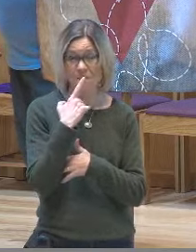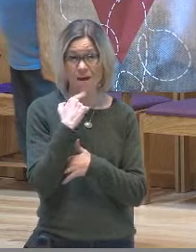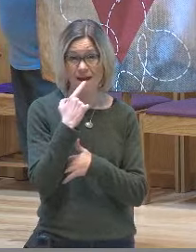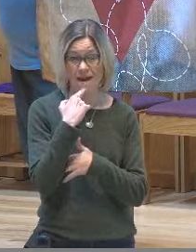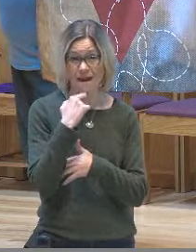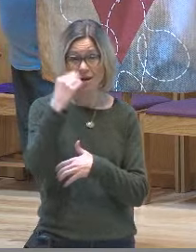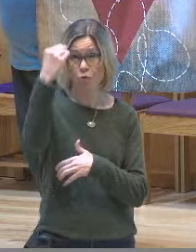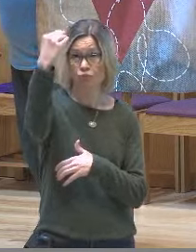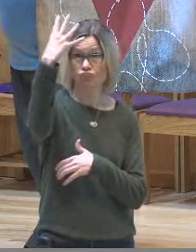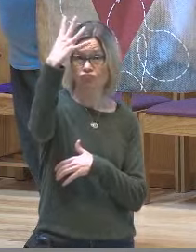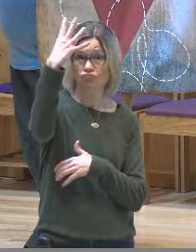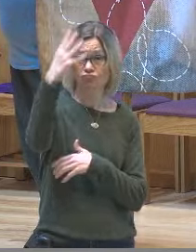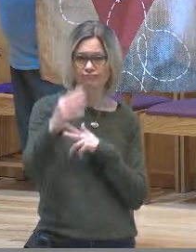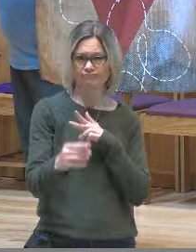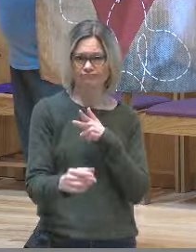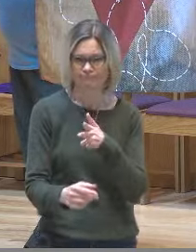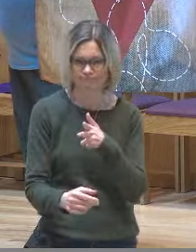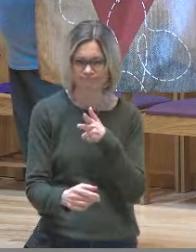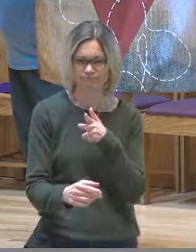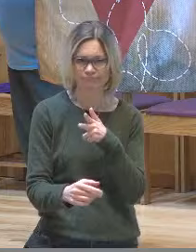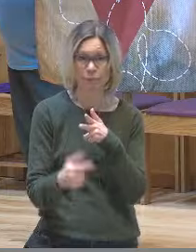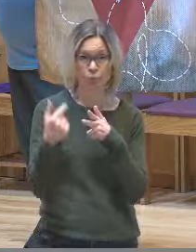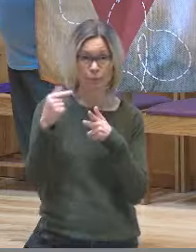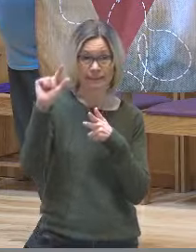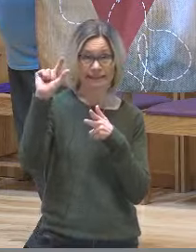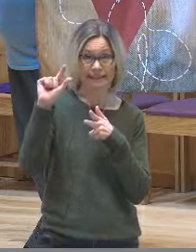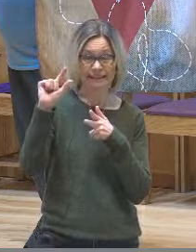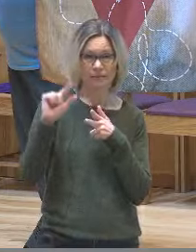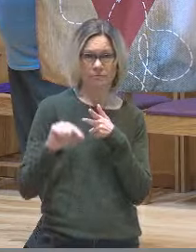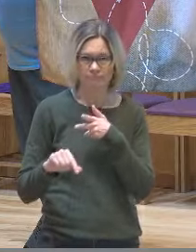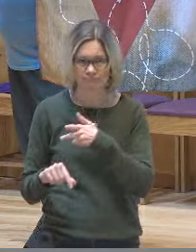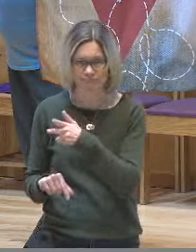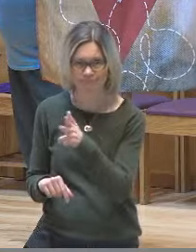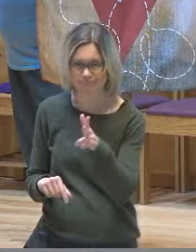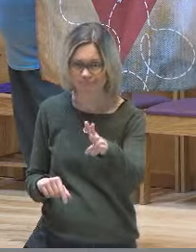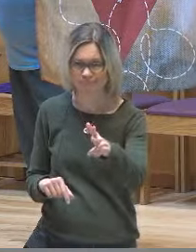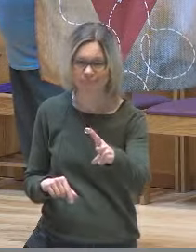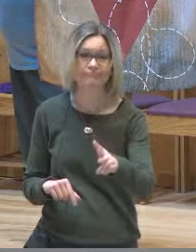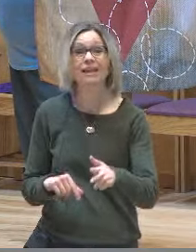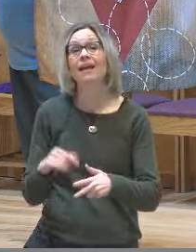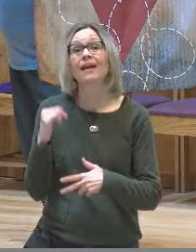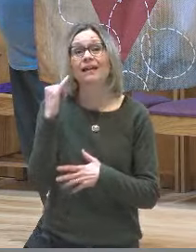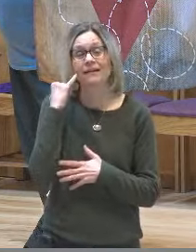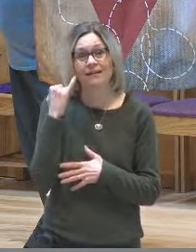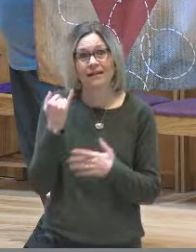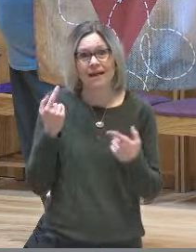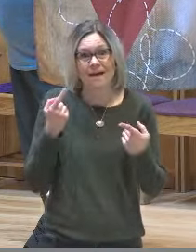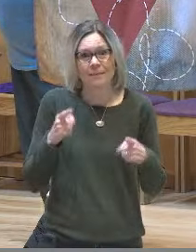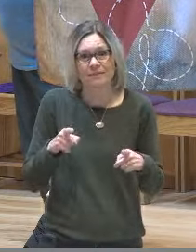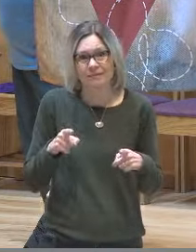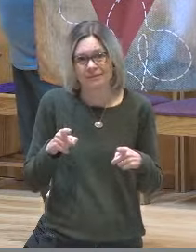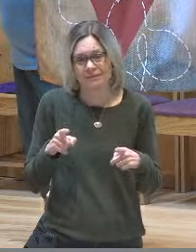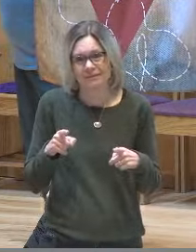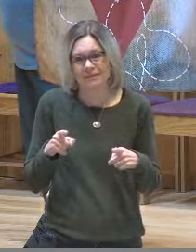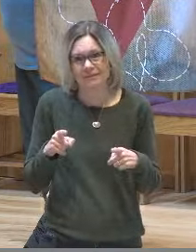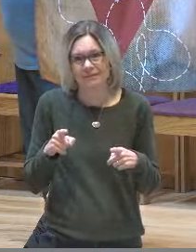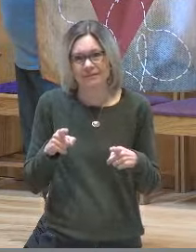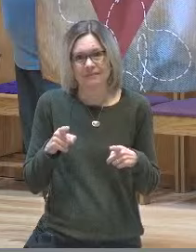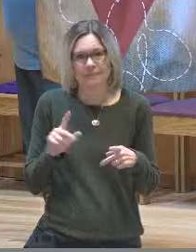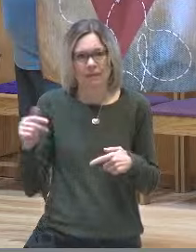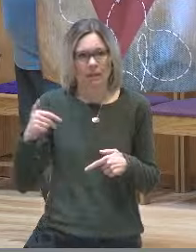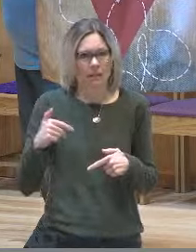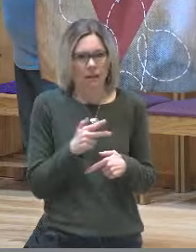stop. You see a green light, you go. But what happens if somebody gets into a situation where you need to all of a sudden change direction